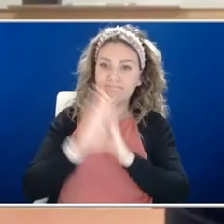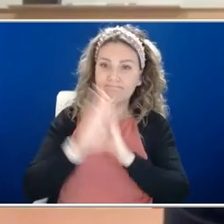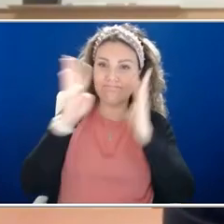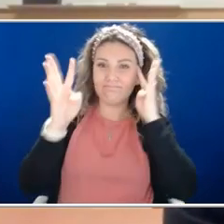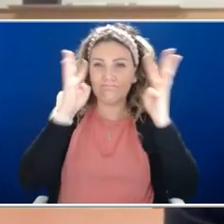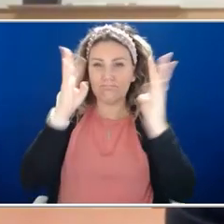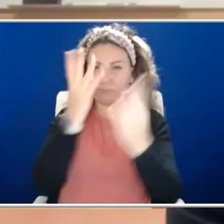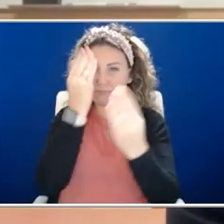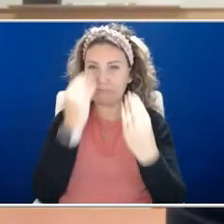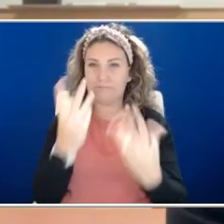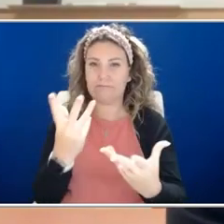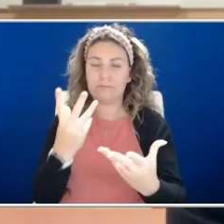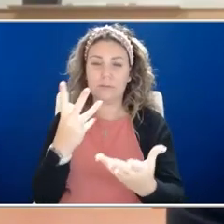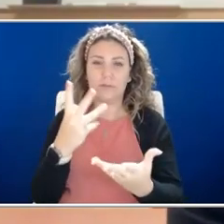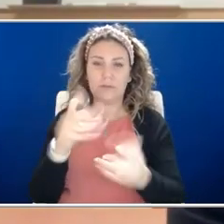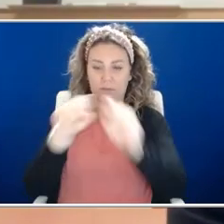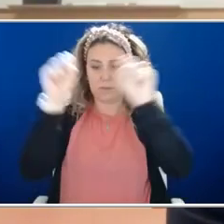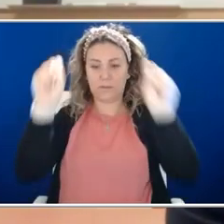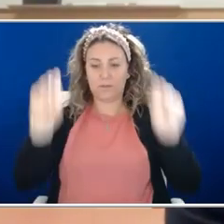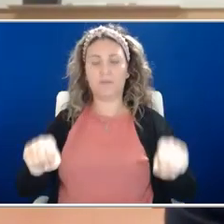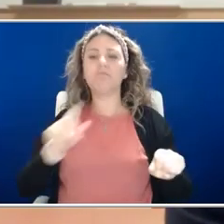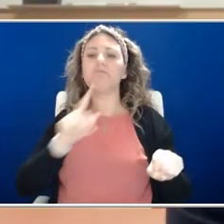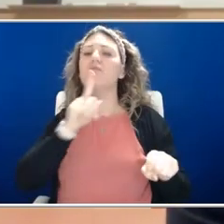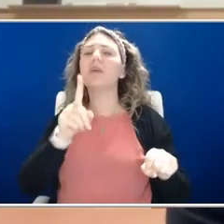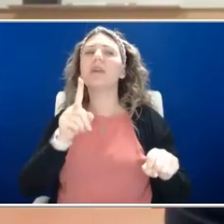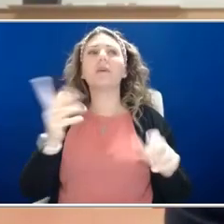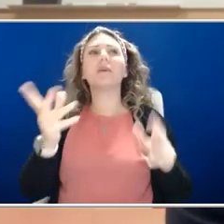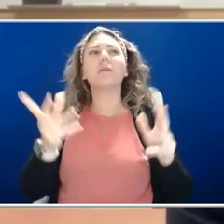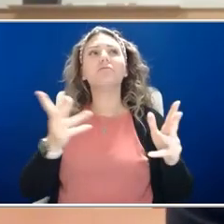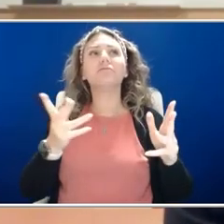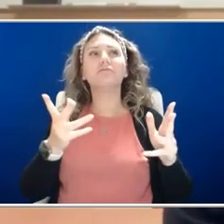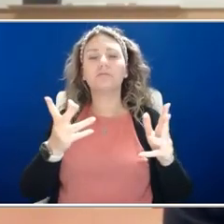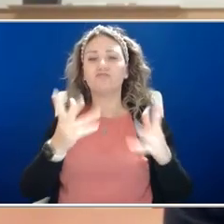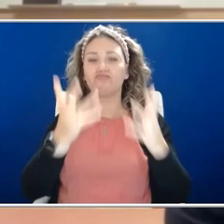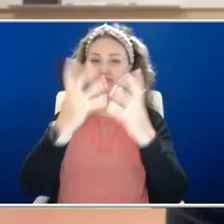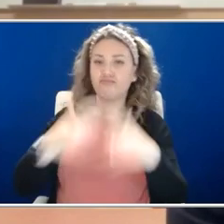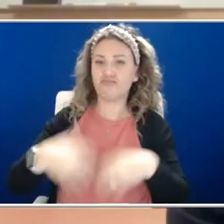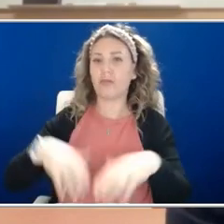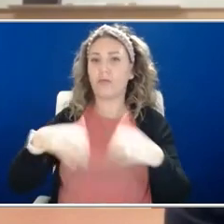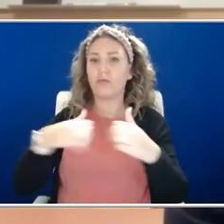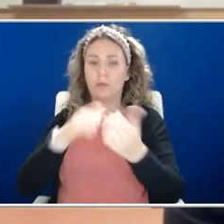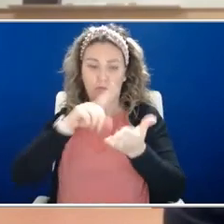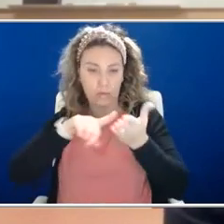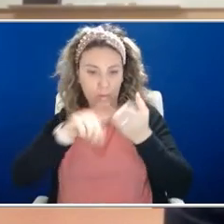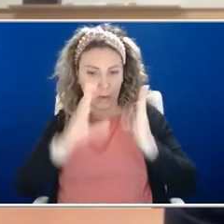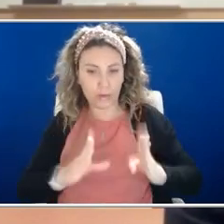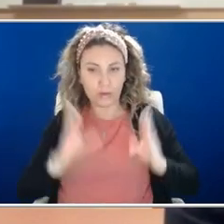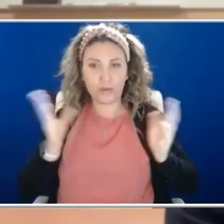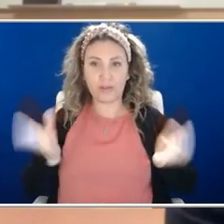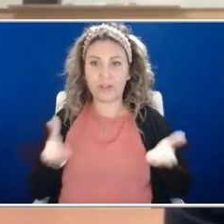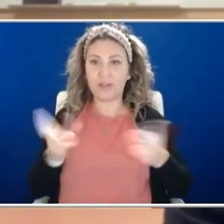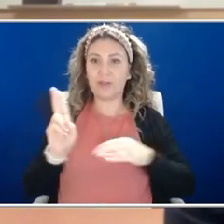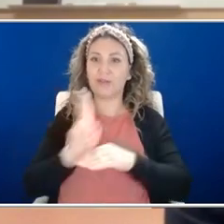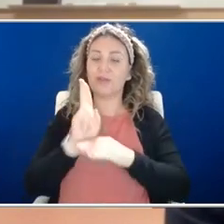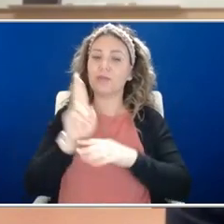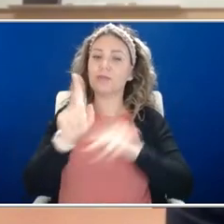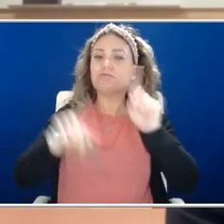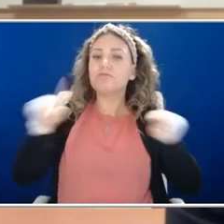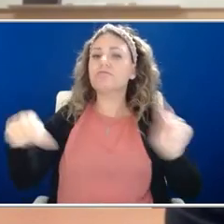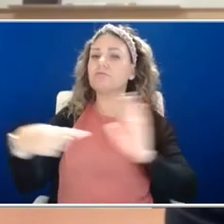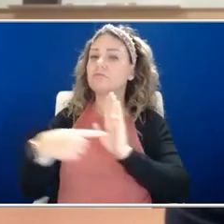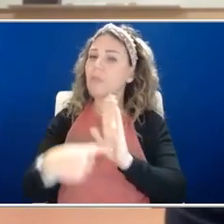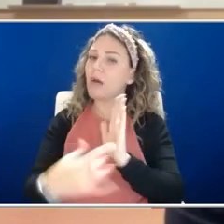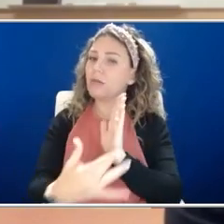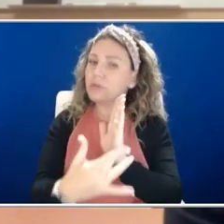that's able to work with researchers like we have here to be able to use different modeling